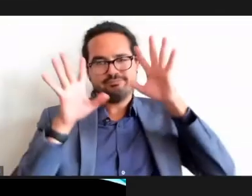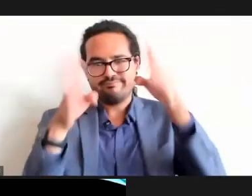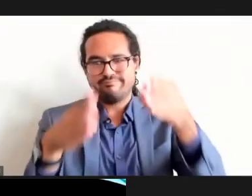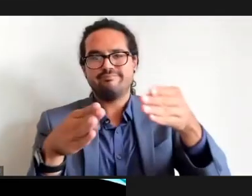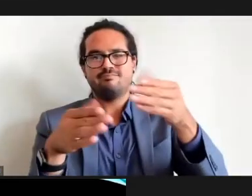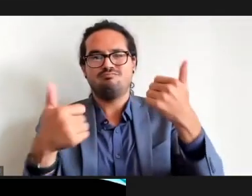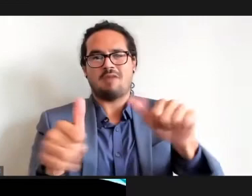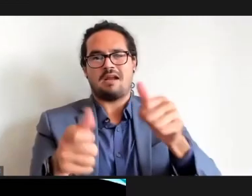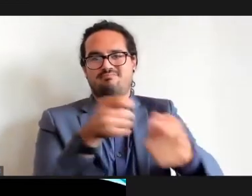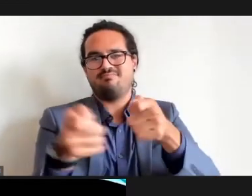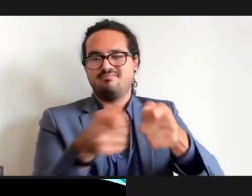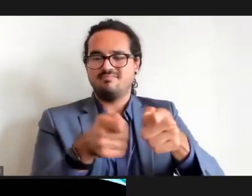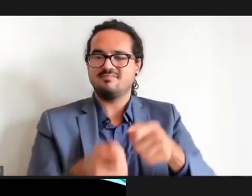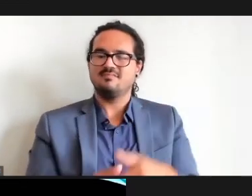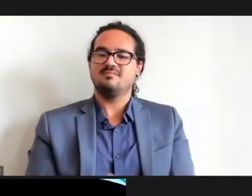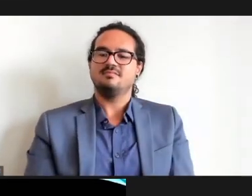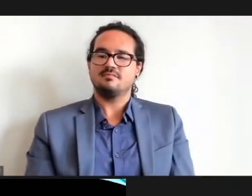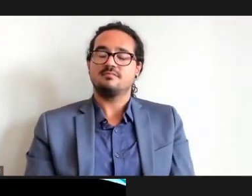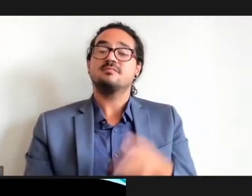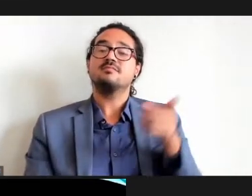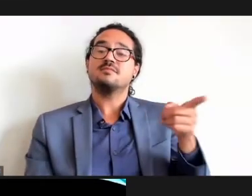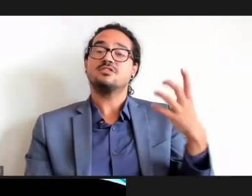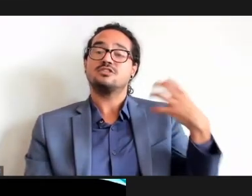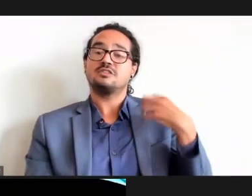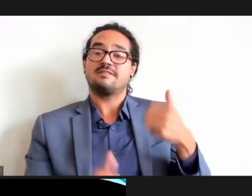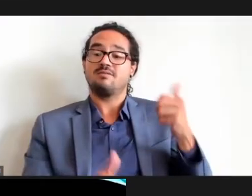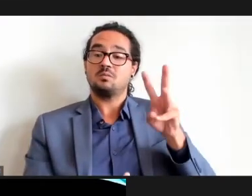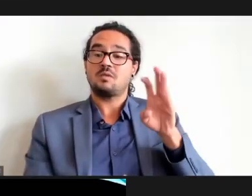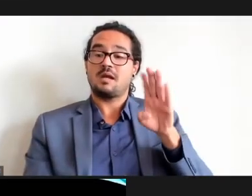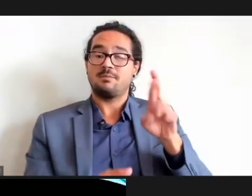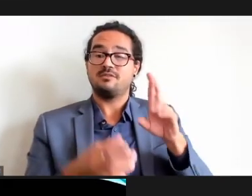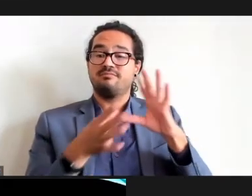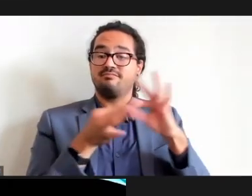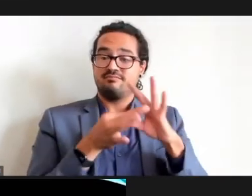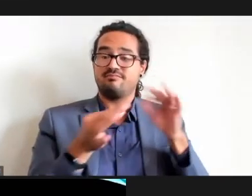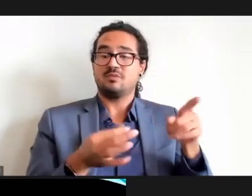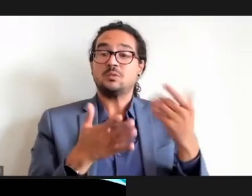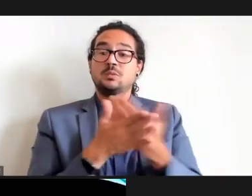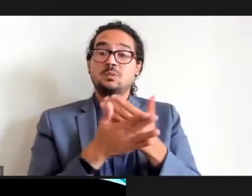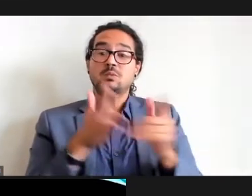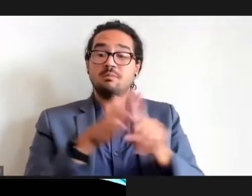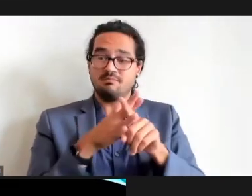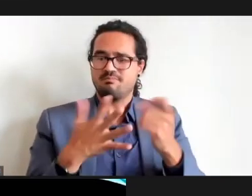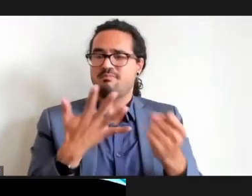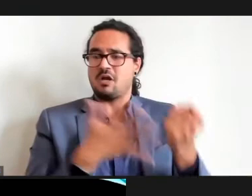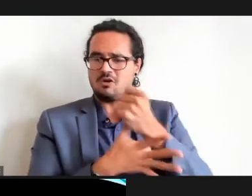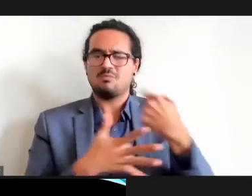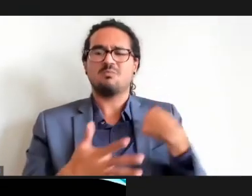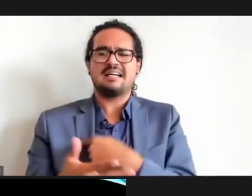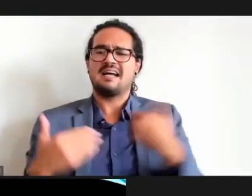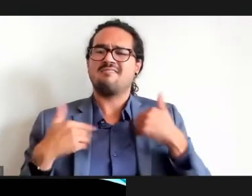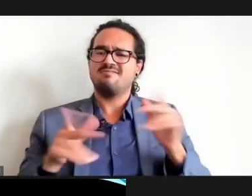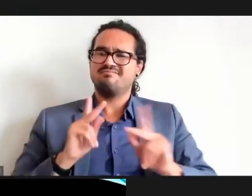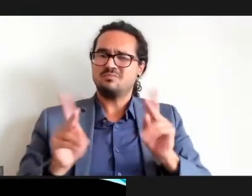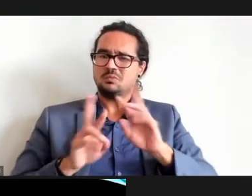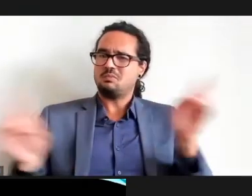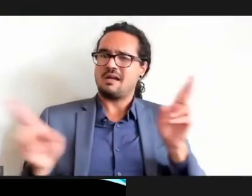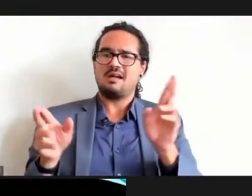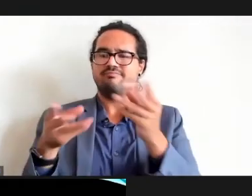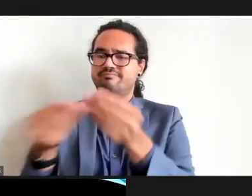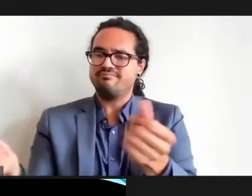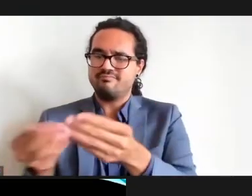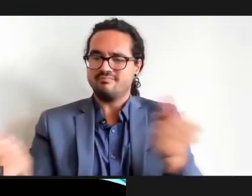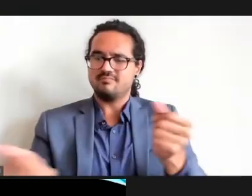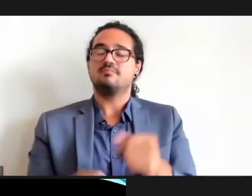it arise. With that, that'll conclude the press conference for today. And look at our social media platforms, both Marin